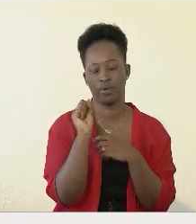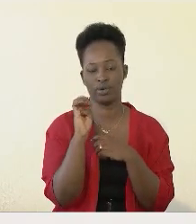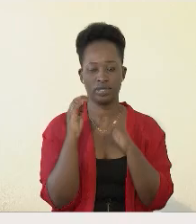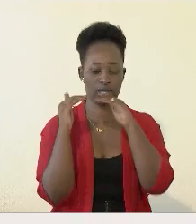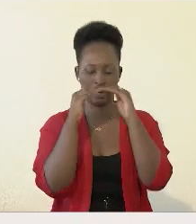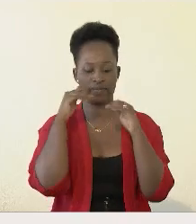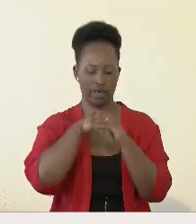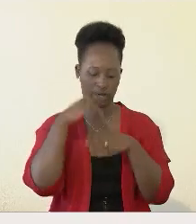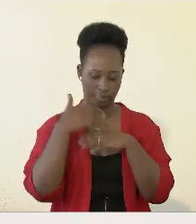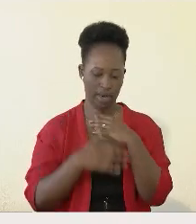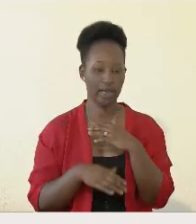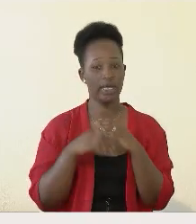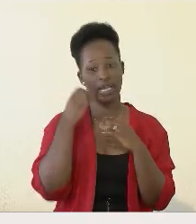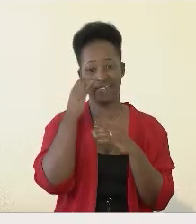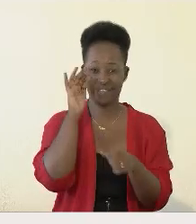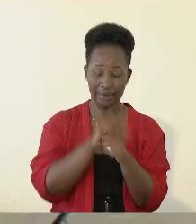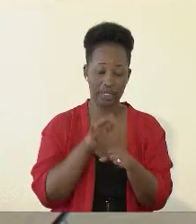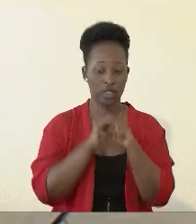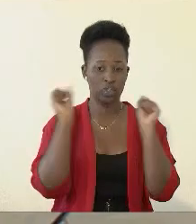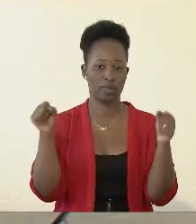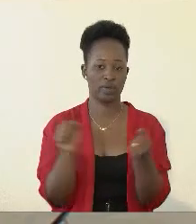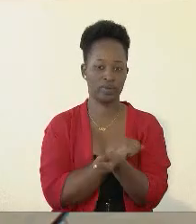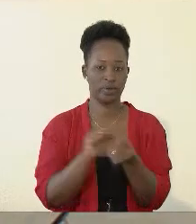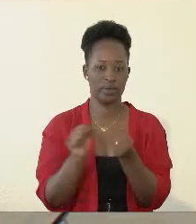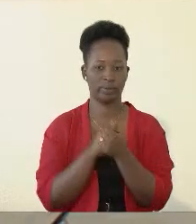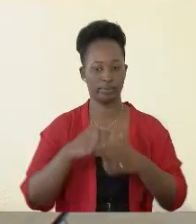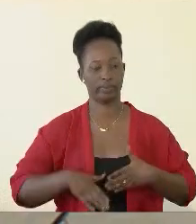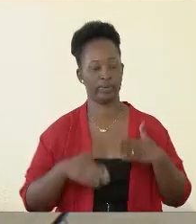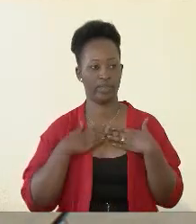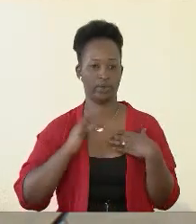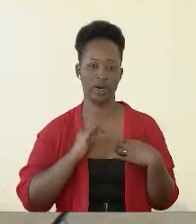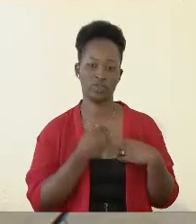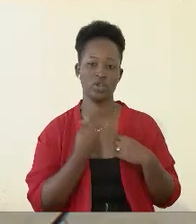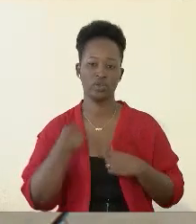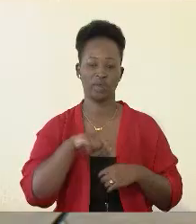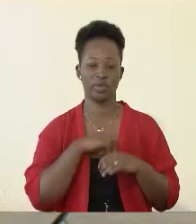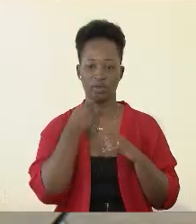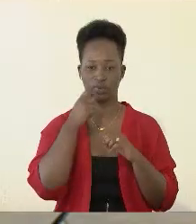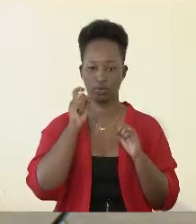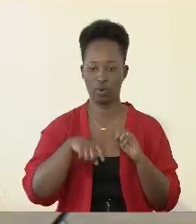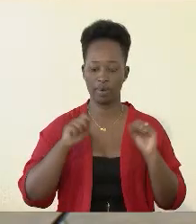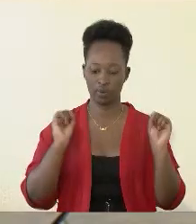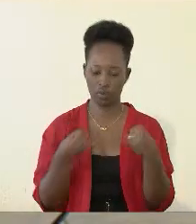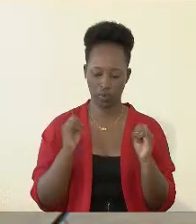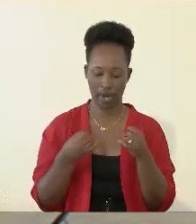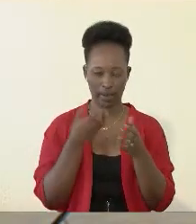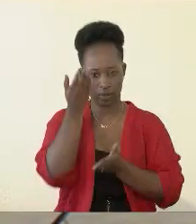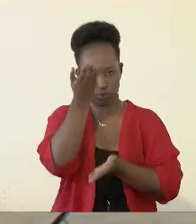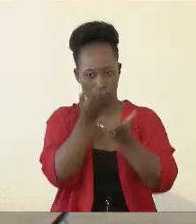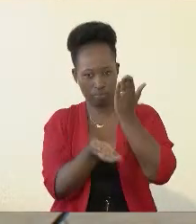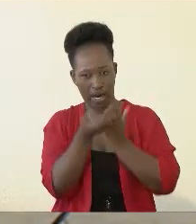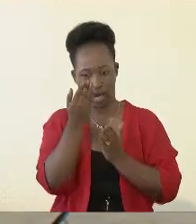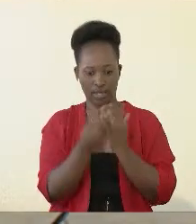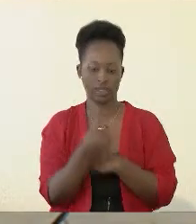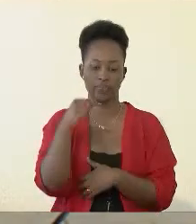our tissues. It can destroy our tissues, so we have to try by all means to strike a balance, to balance the